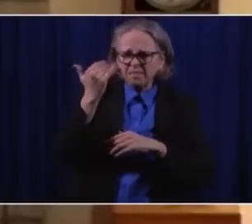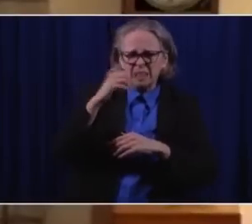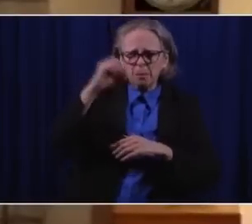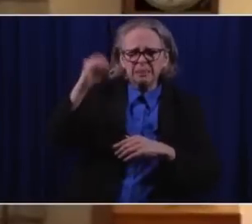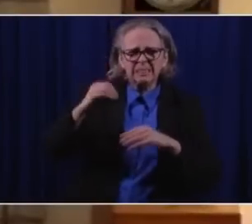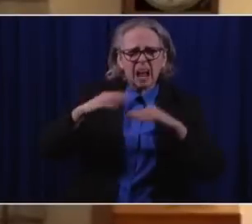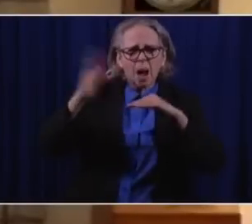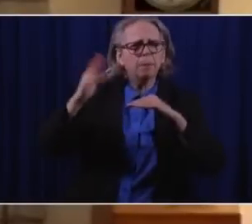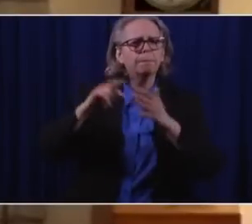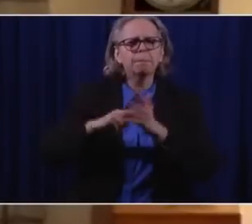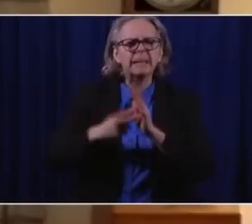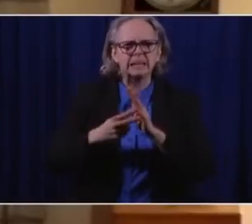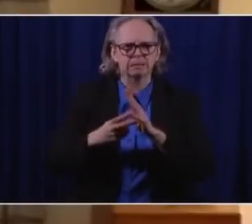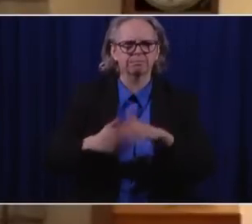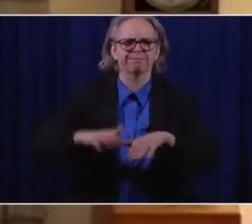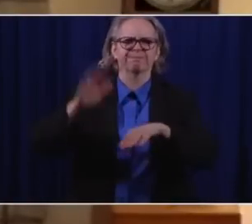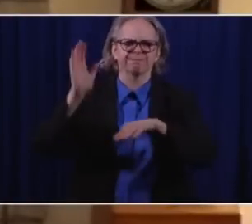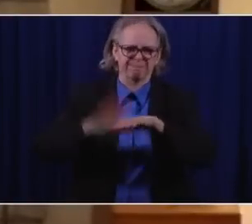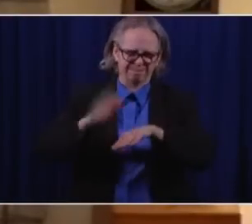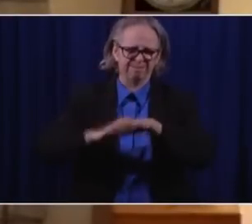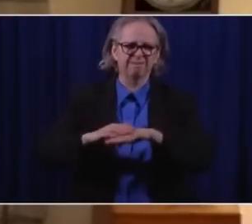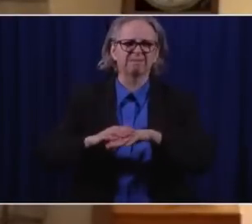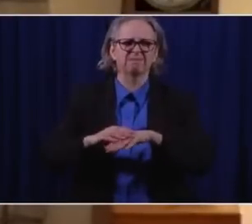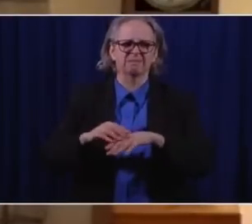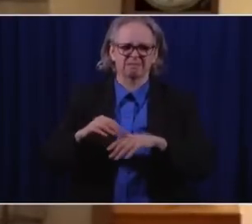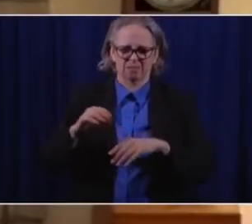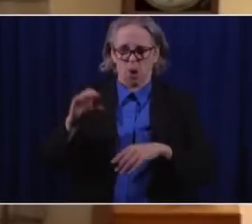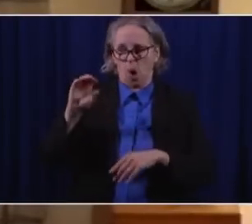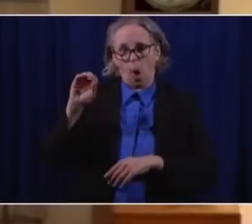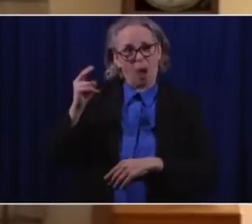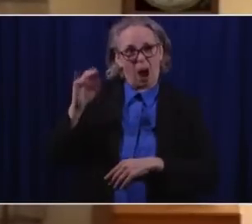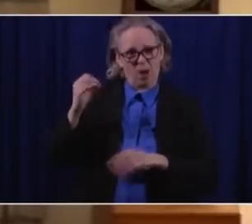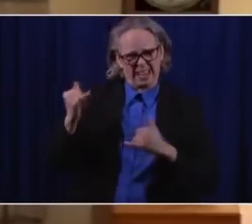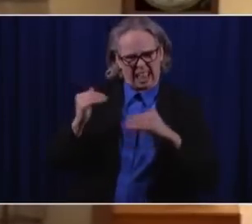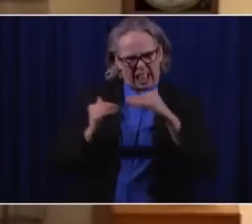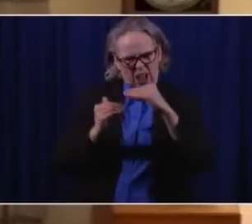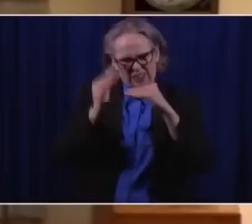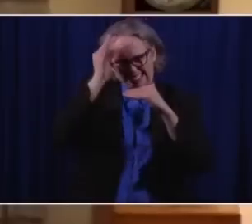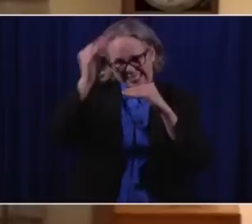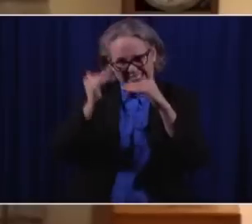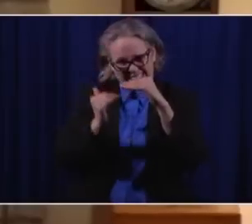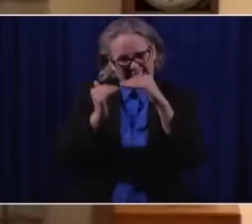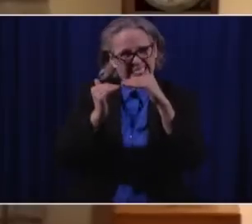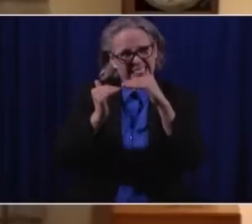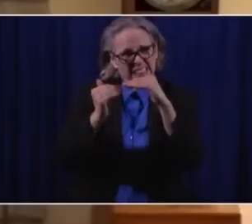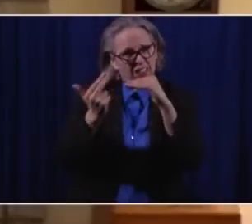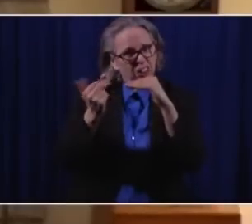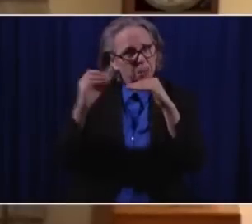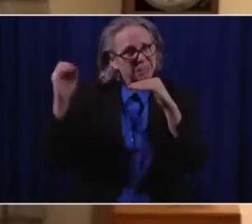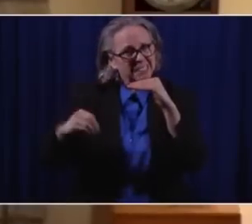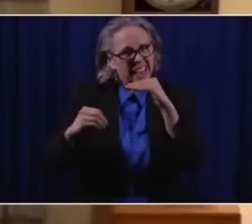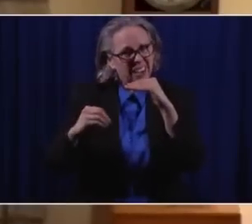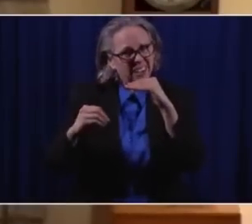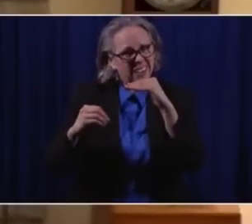quickly headed to that number. So we are almost where we have been,